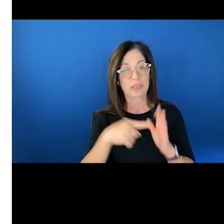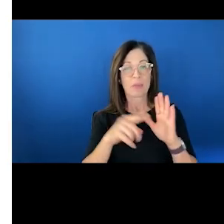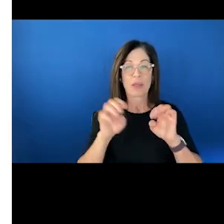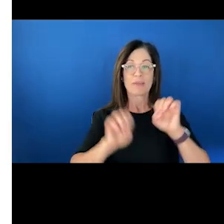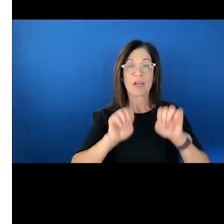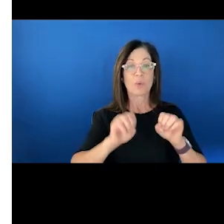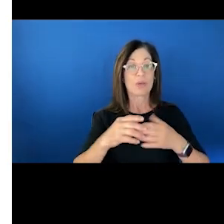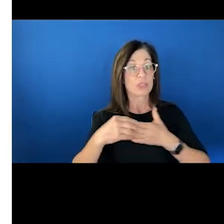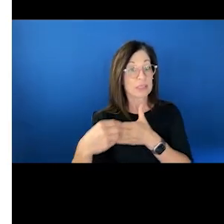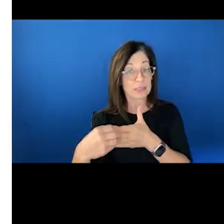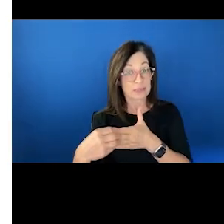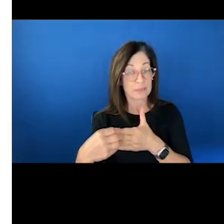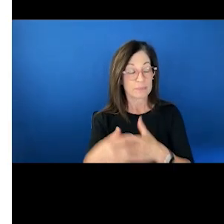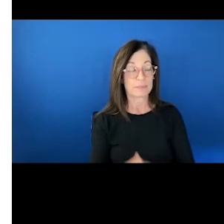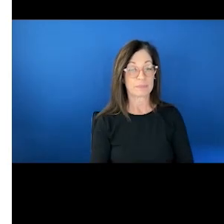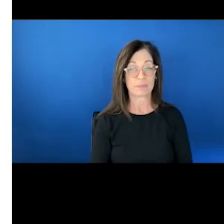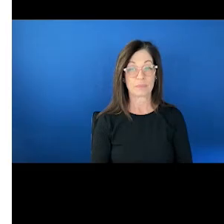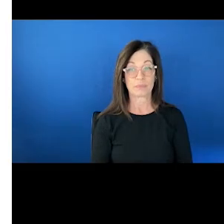Evaluation lead.